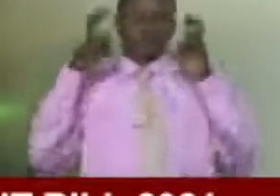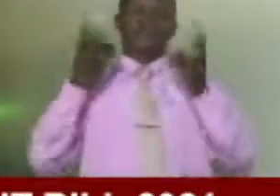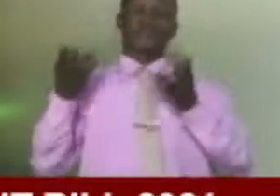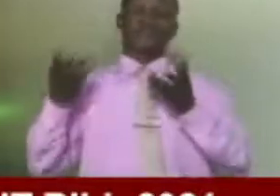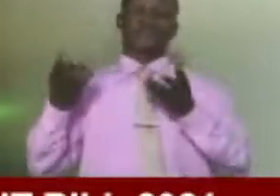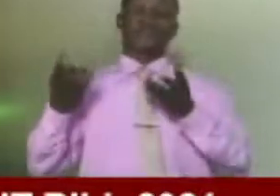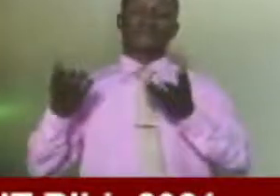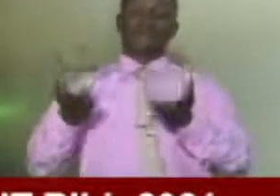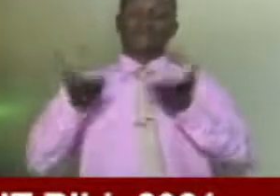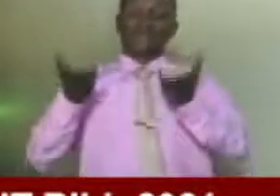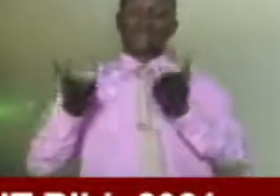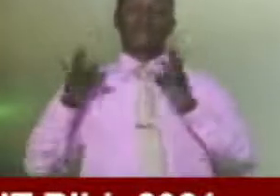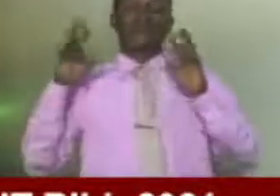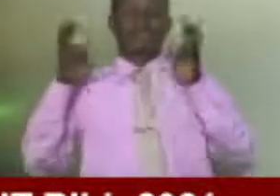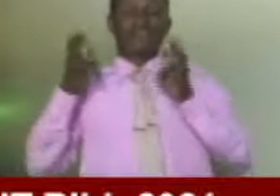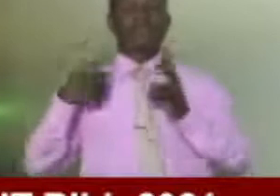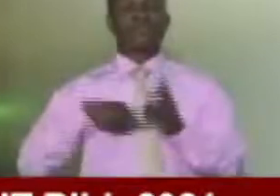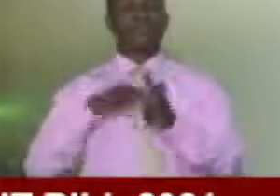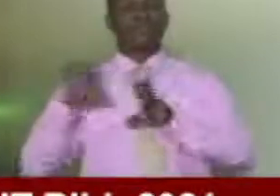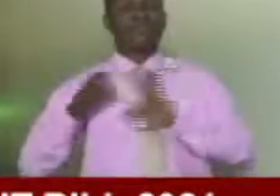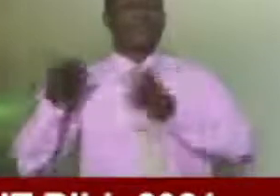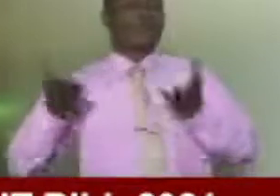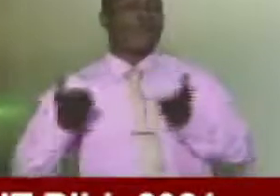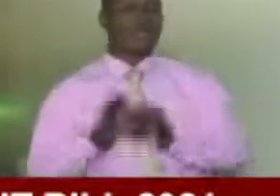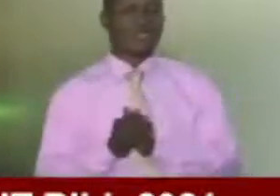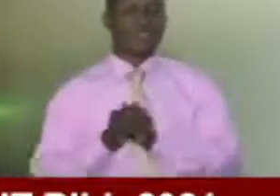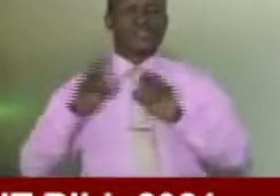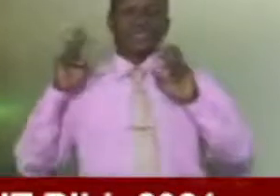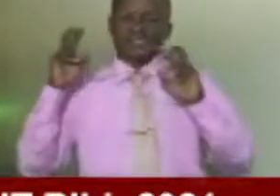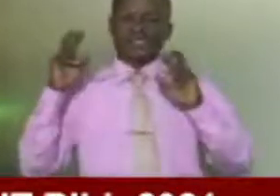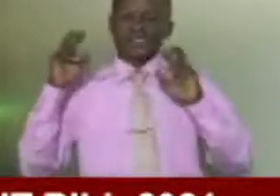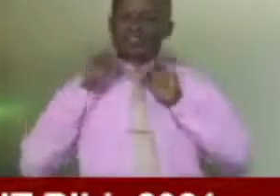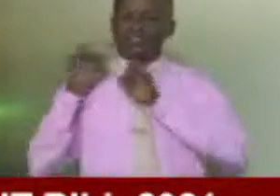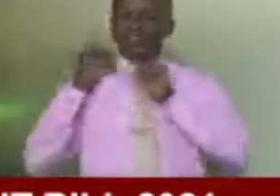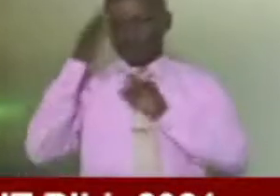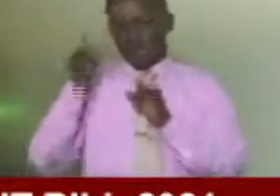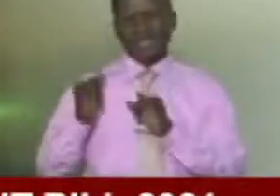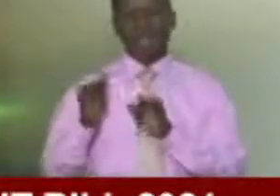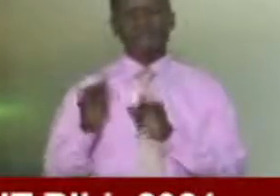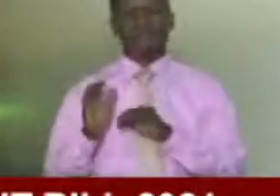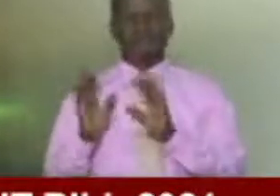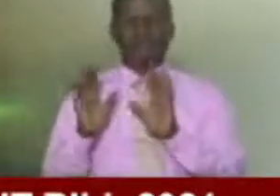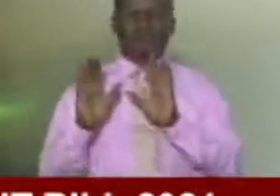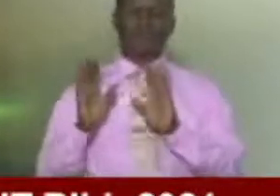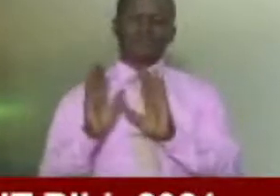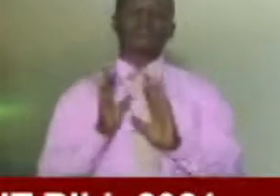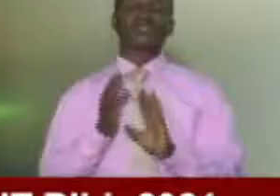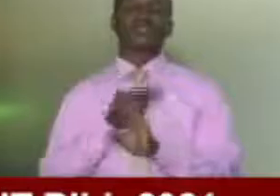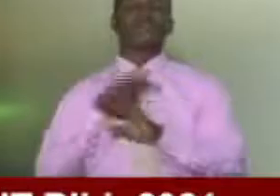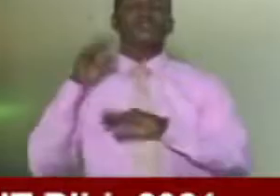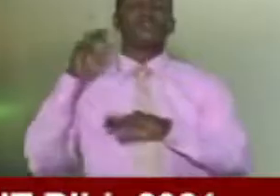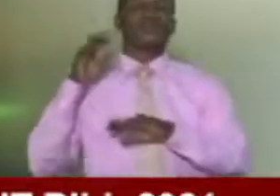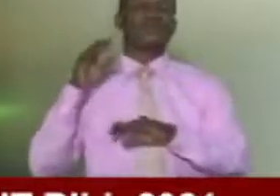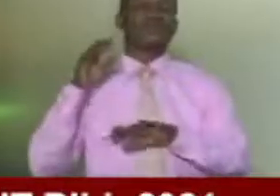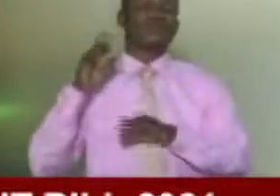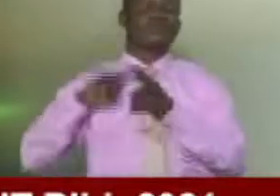do? And I think the discussions were, why are they pushing us into, you know, just one option? Why are we